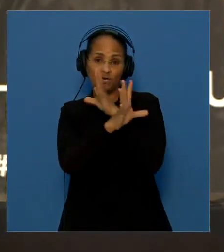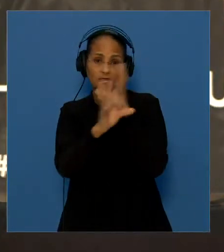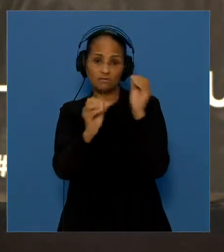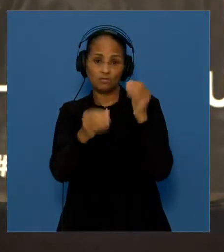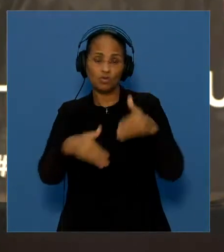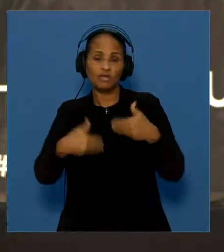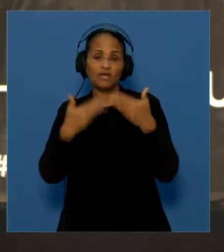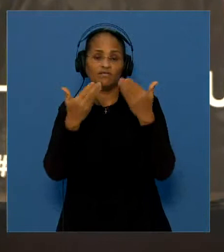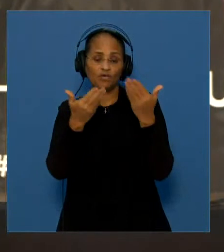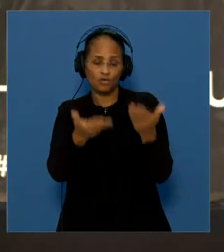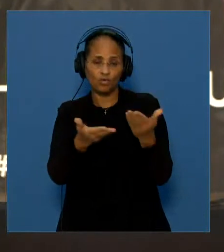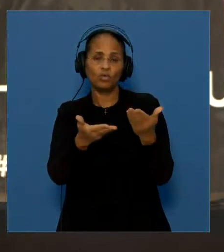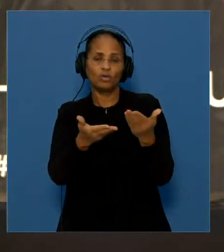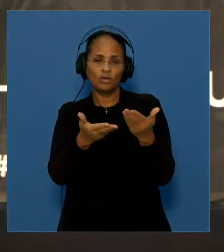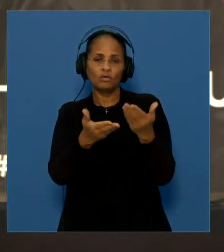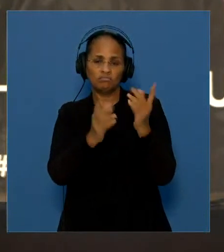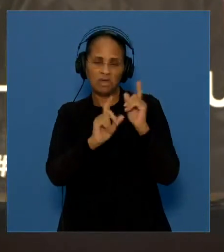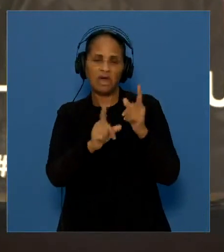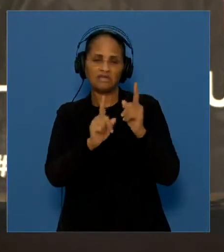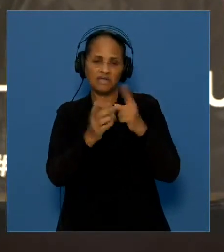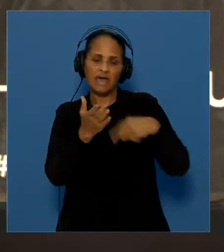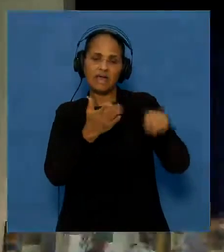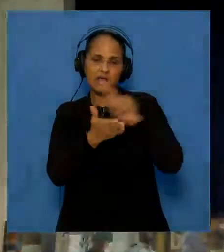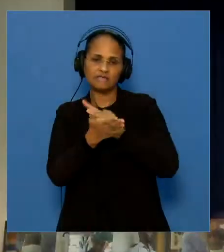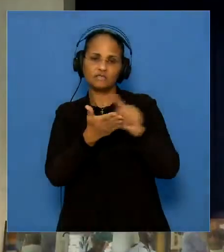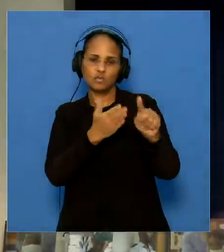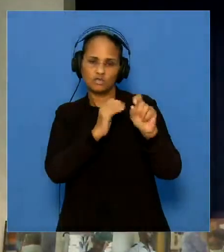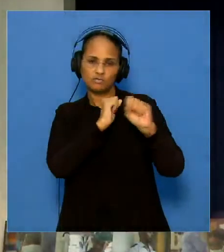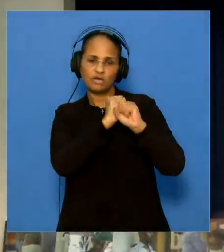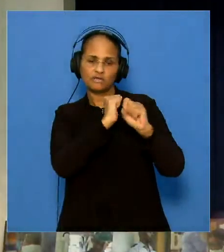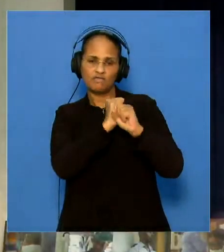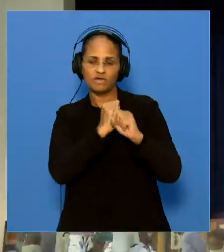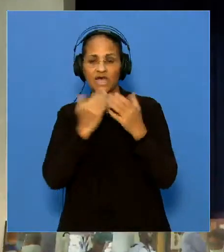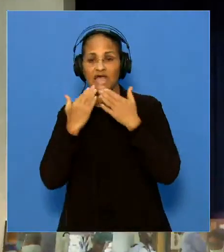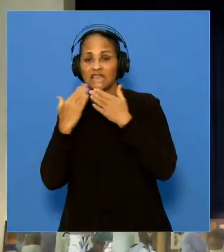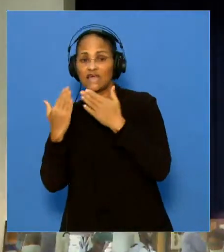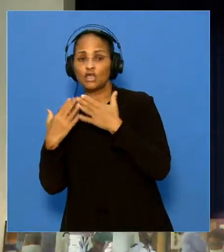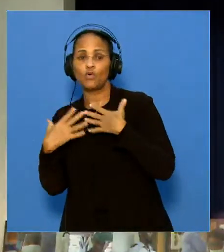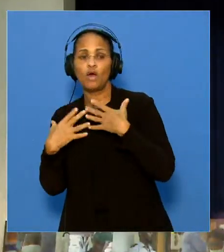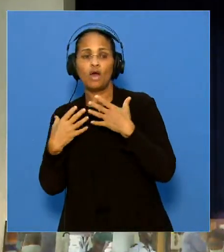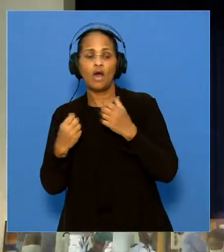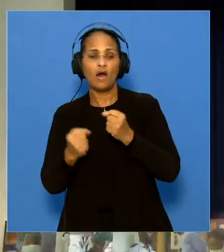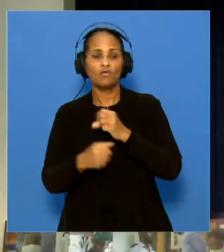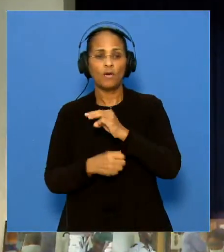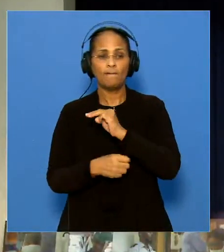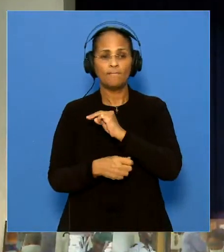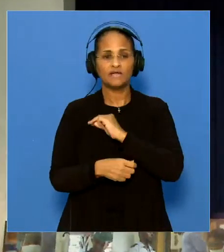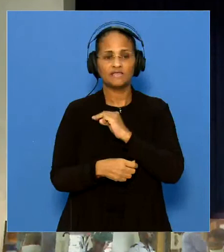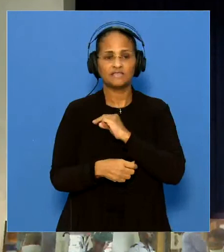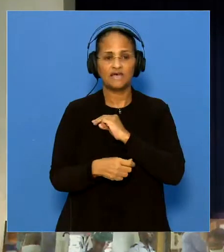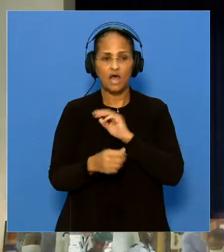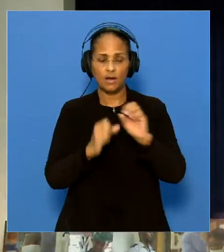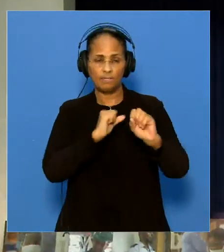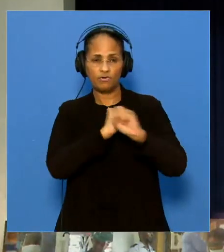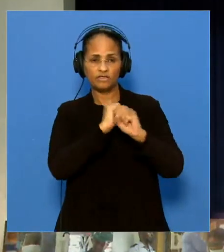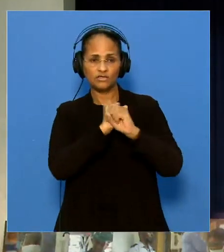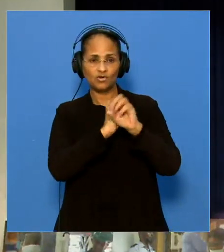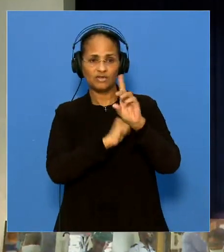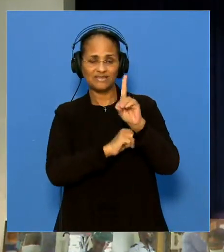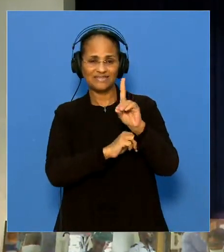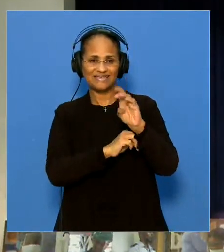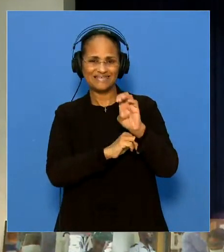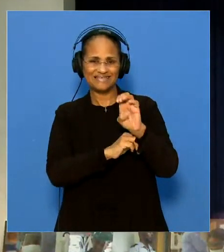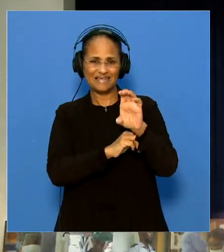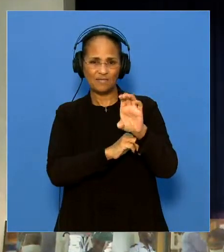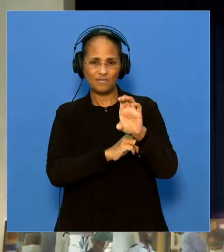next week's press conference. Okay, thank you. Health Minister, in a press release on December the 18th,